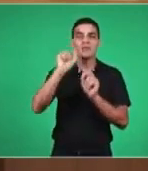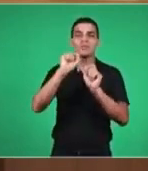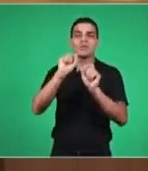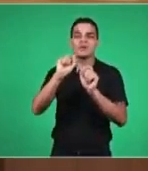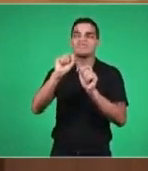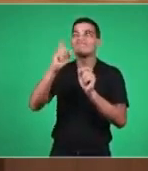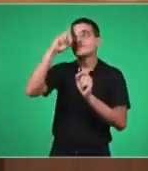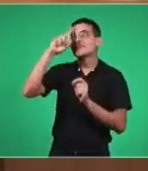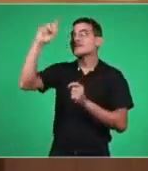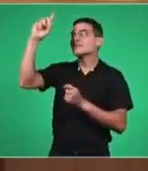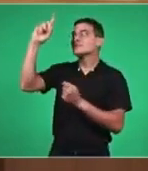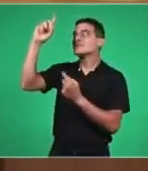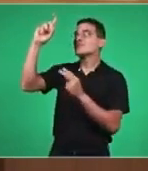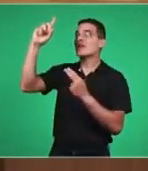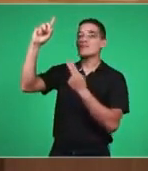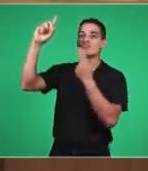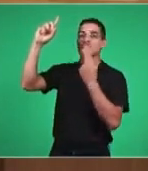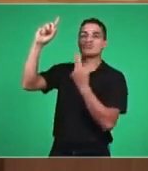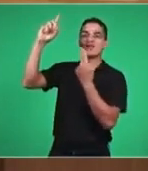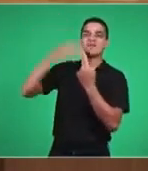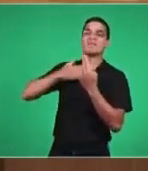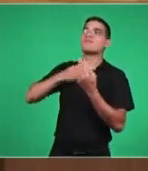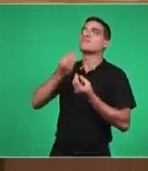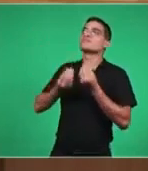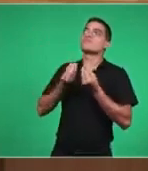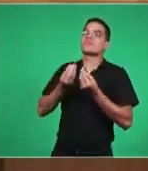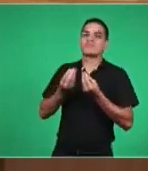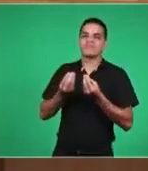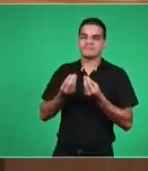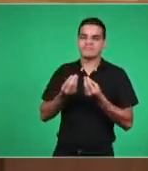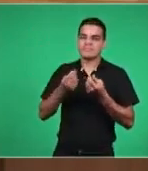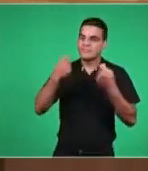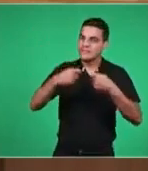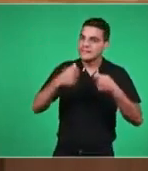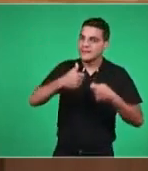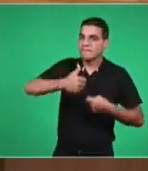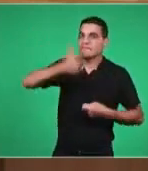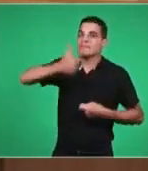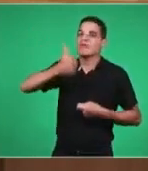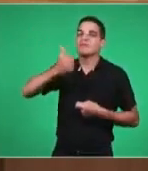But you have to ask yourself, what is it that God wants from your life?